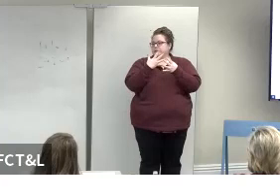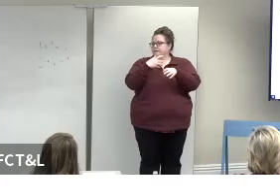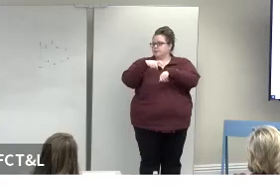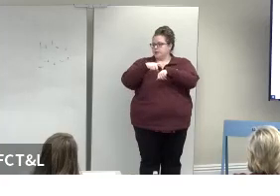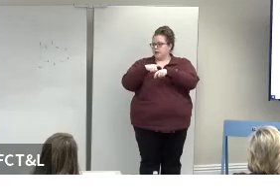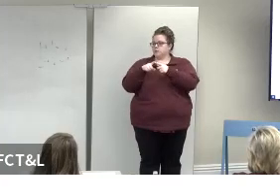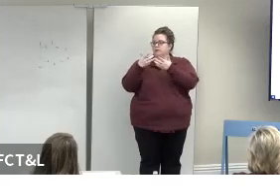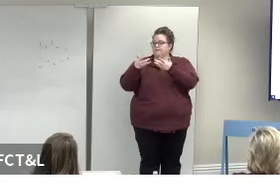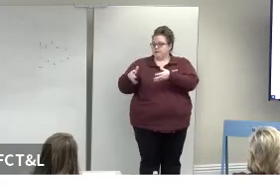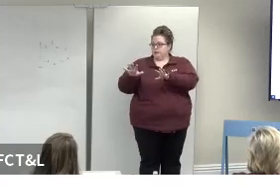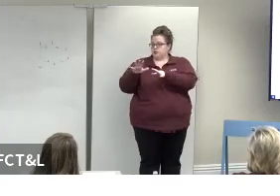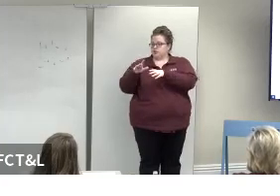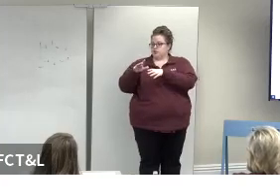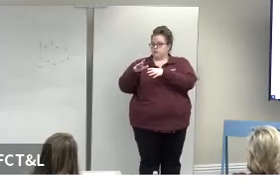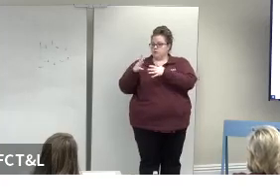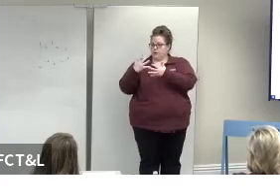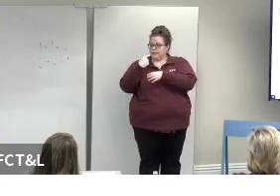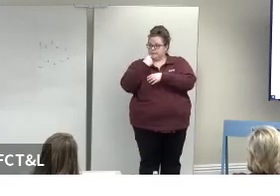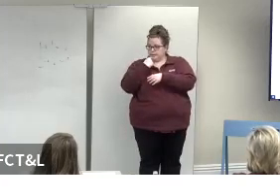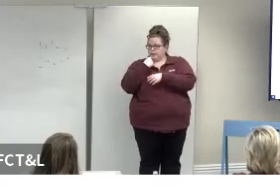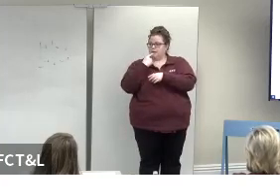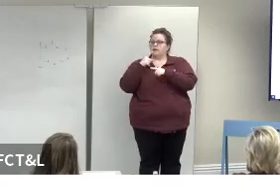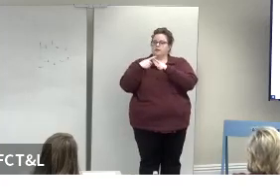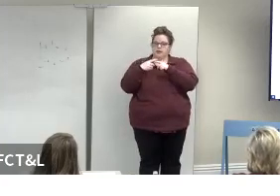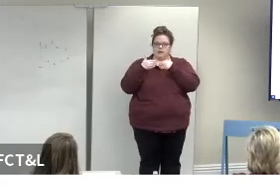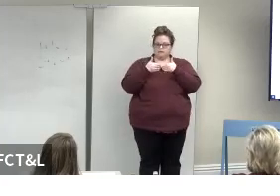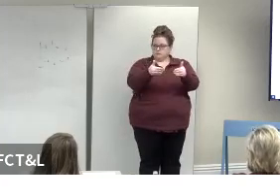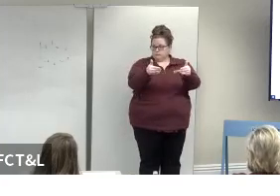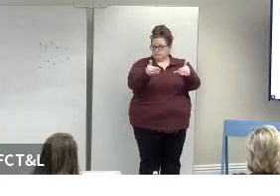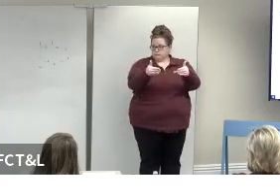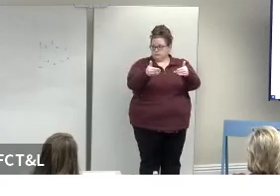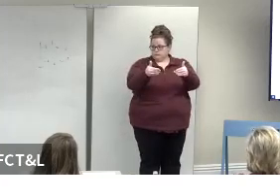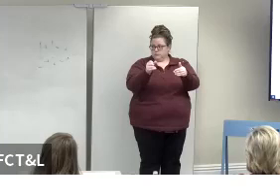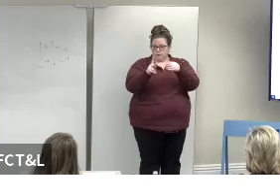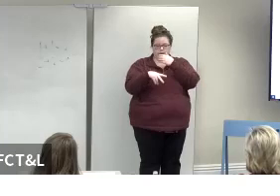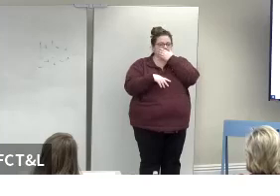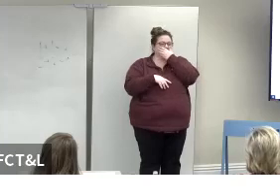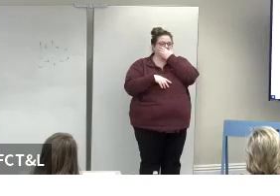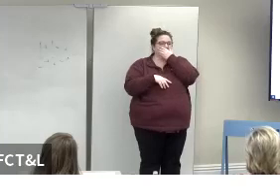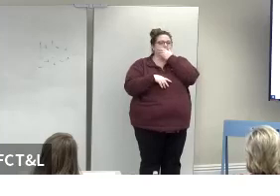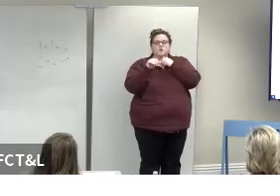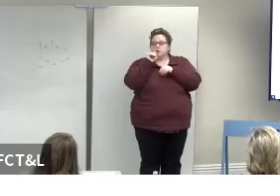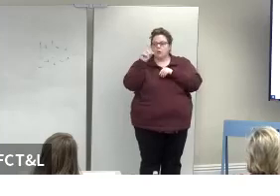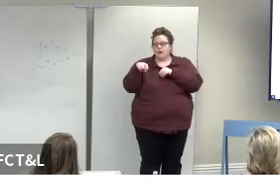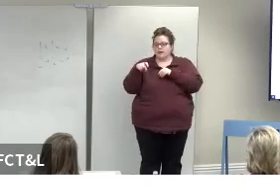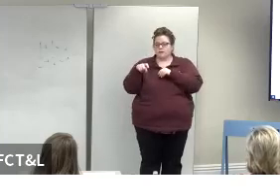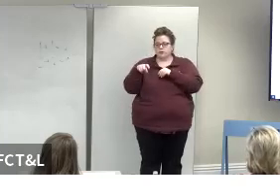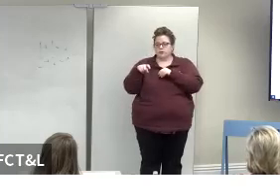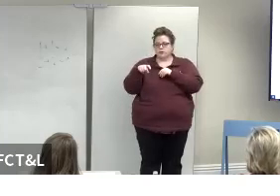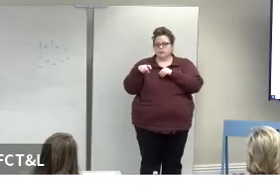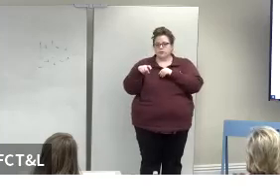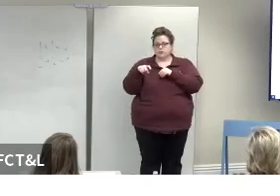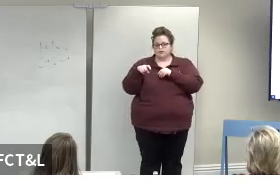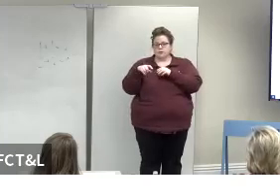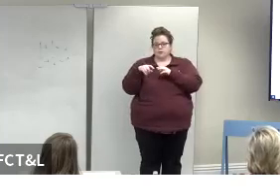the speaker. So give them time to finish the work of what they're saying and what they're processing and interpreting, and then go on.